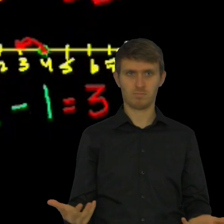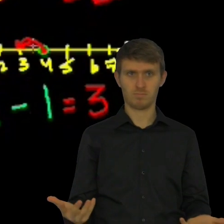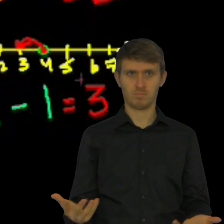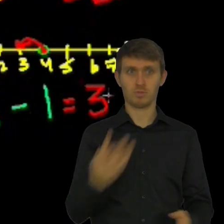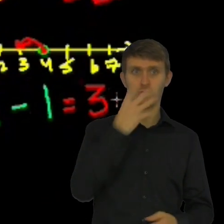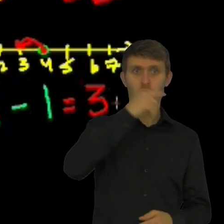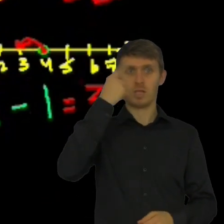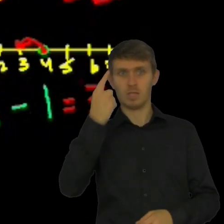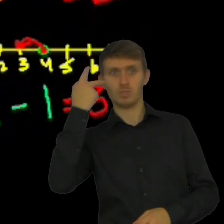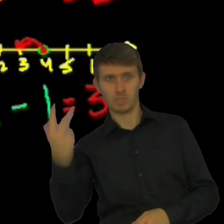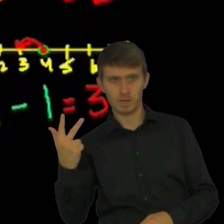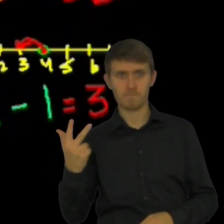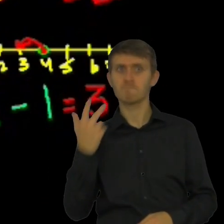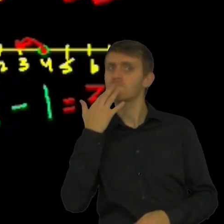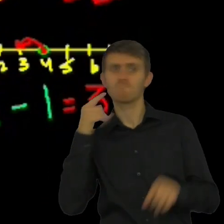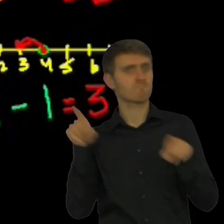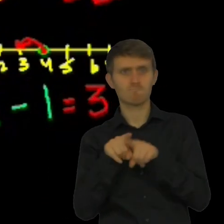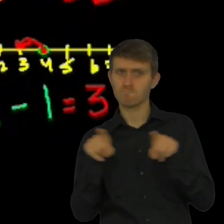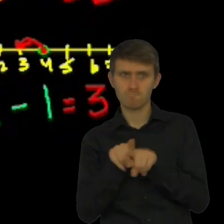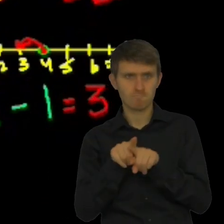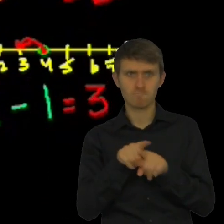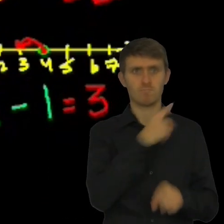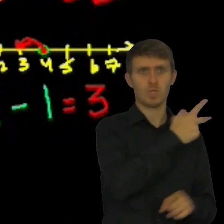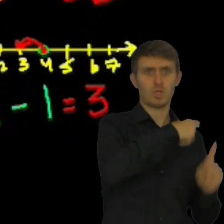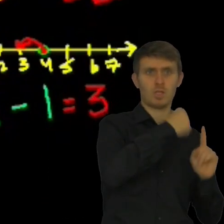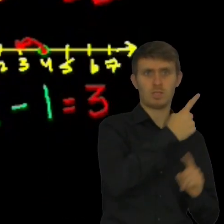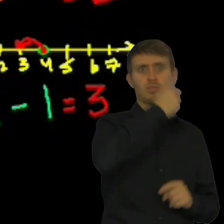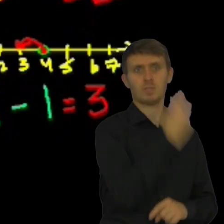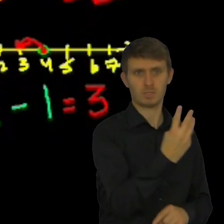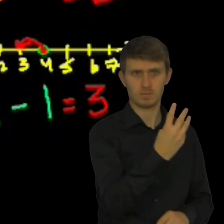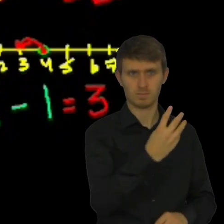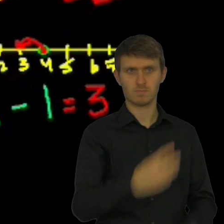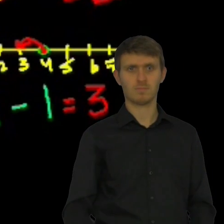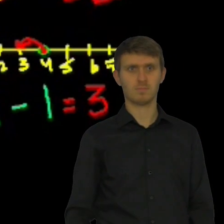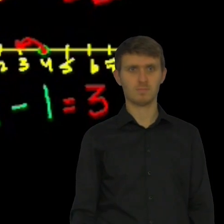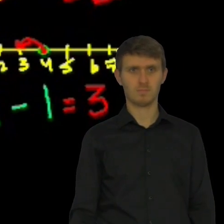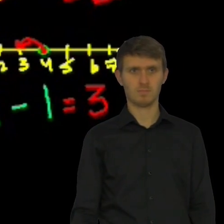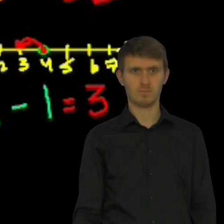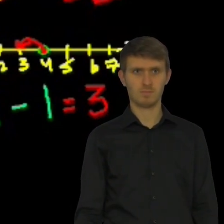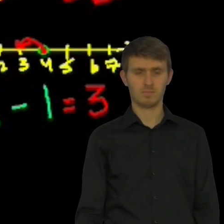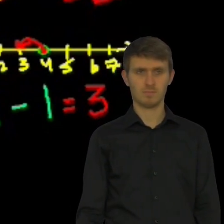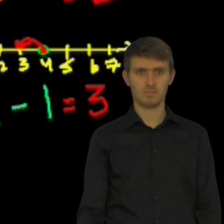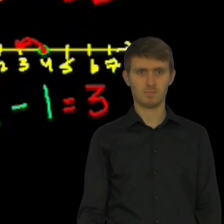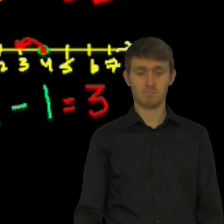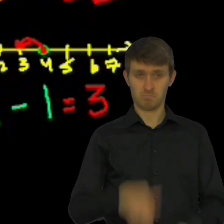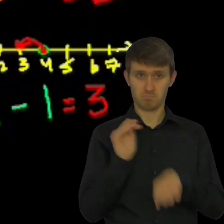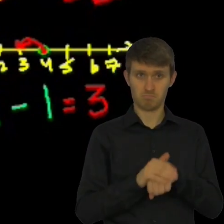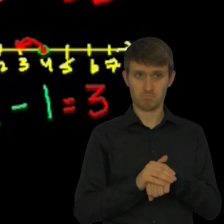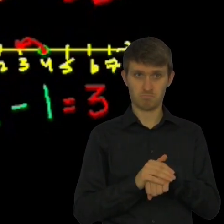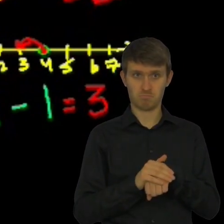minus 1 and getting three is the exact same you're you're saying the same thing as 3 + 1 is equal to